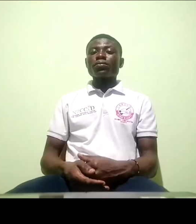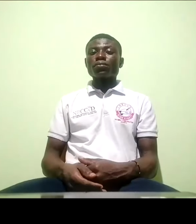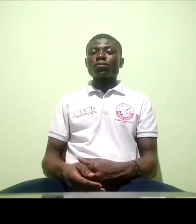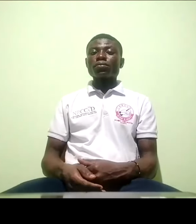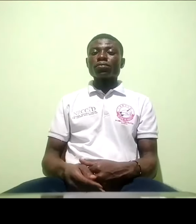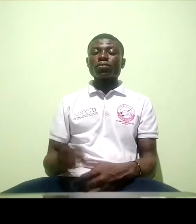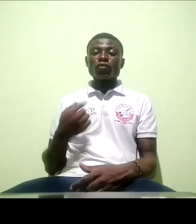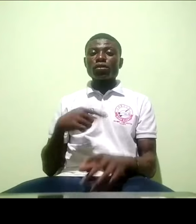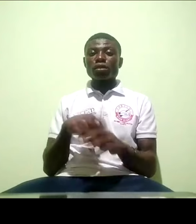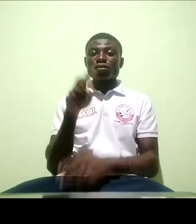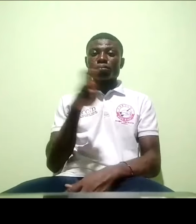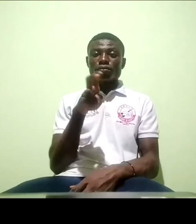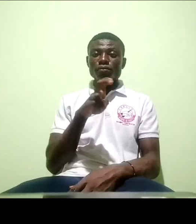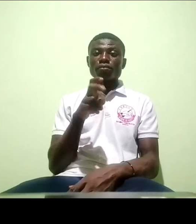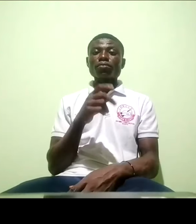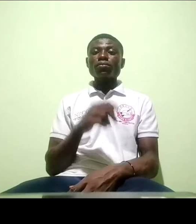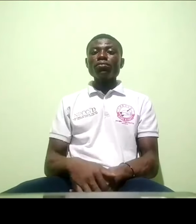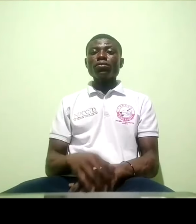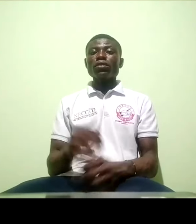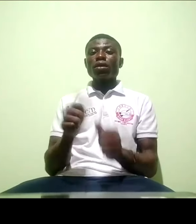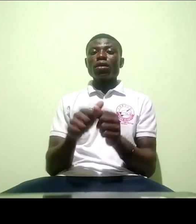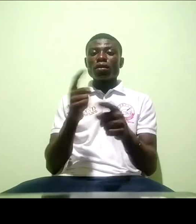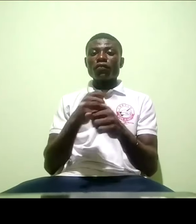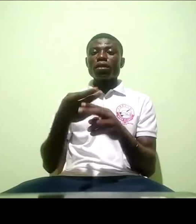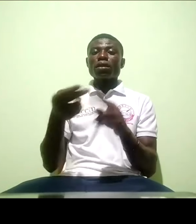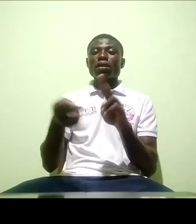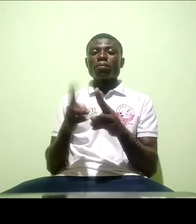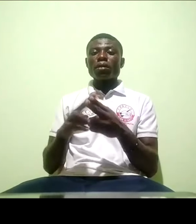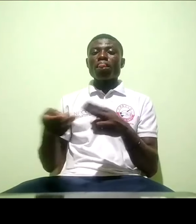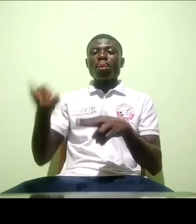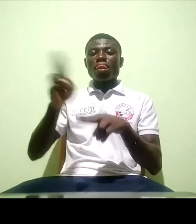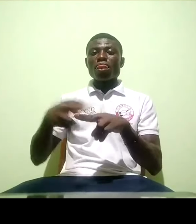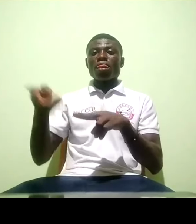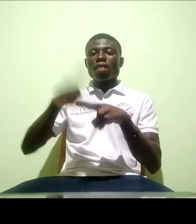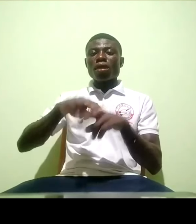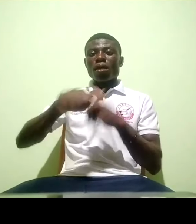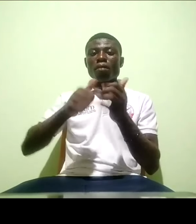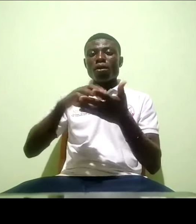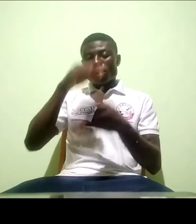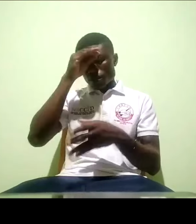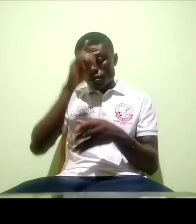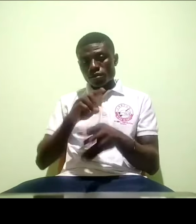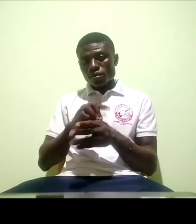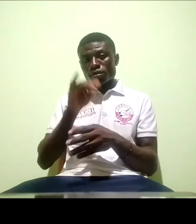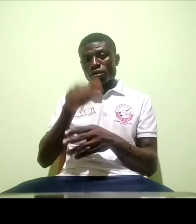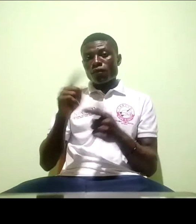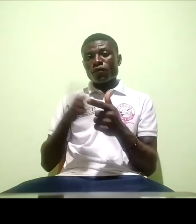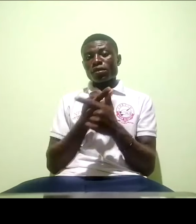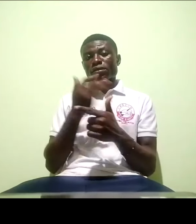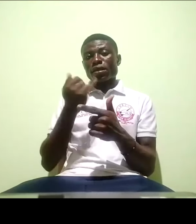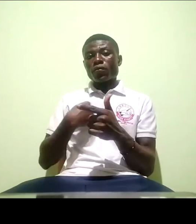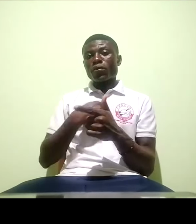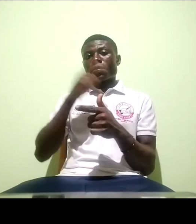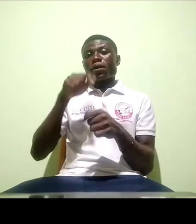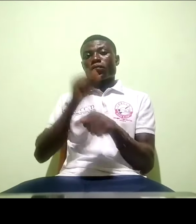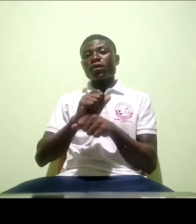So yeah, so day by day, we are increasing the awareness about learning disabilities. That's the first step. It's not